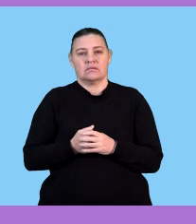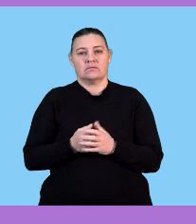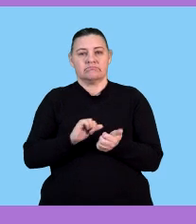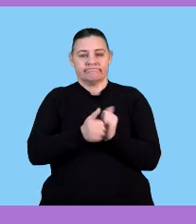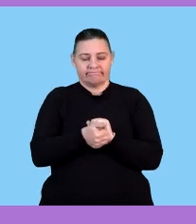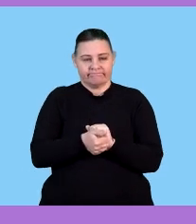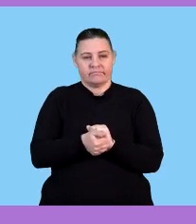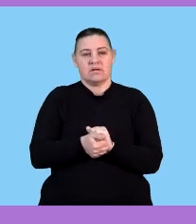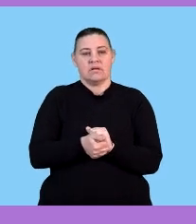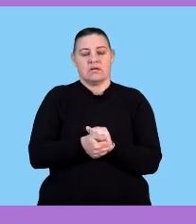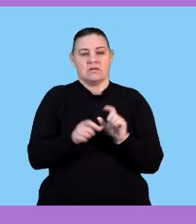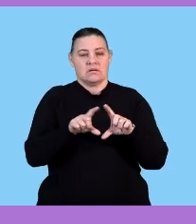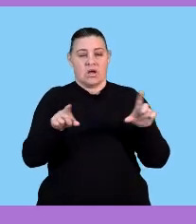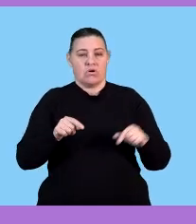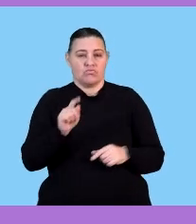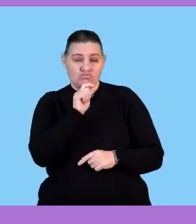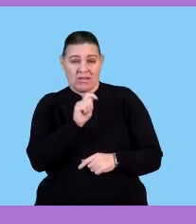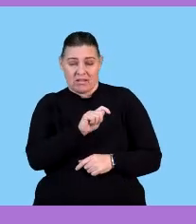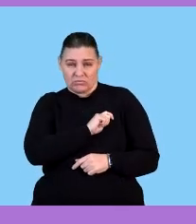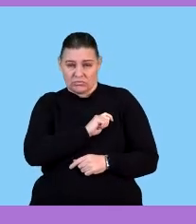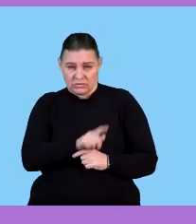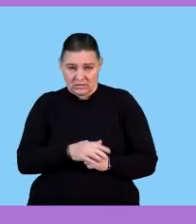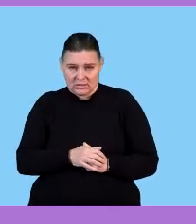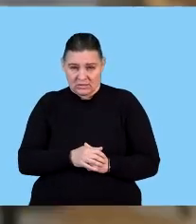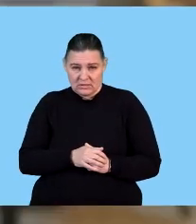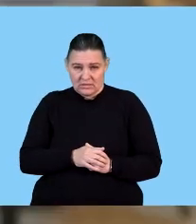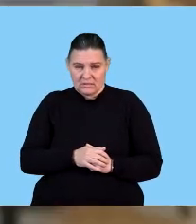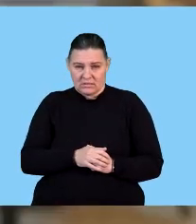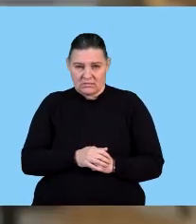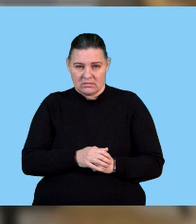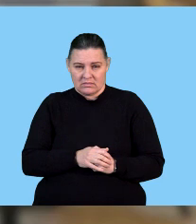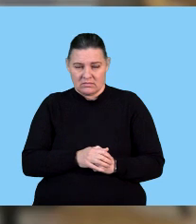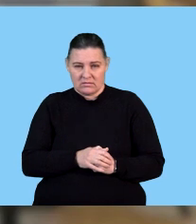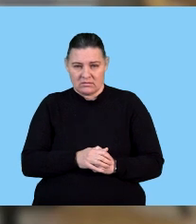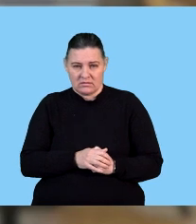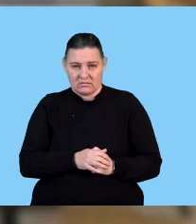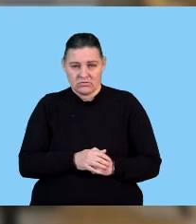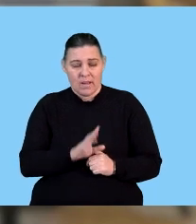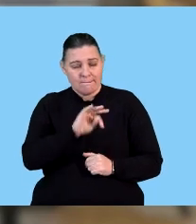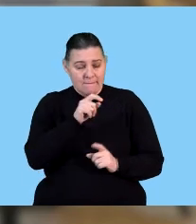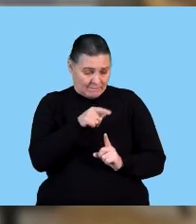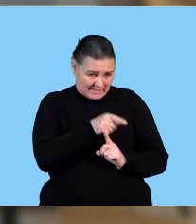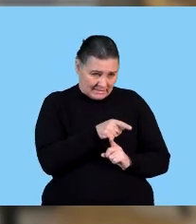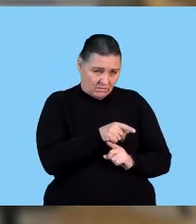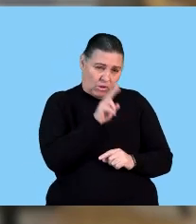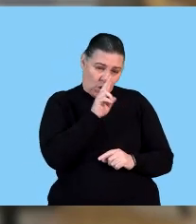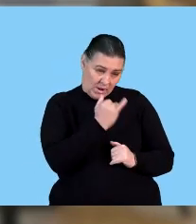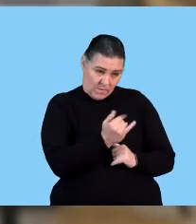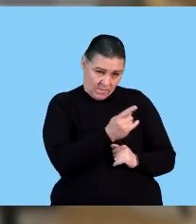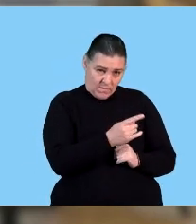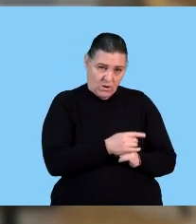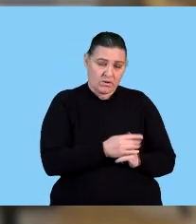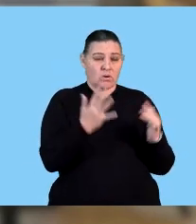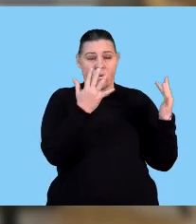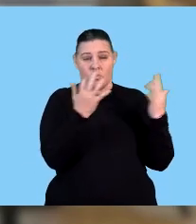the sports field. Now remember, everything you see there is on technically paper, right, on the map. So looking at this